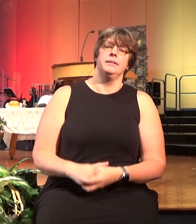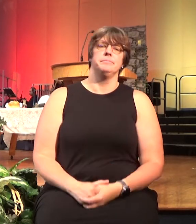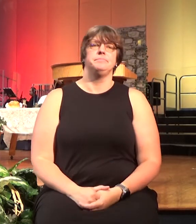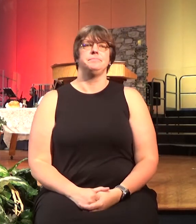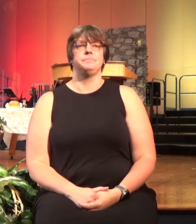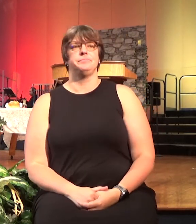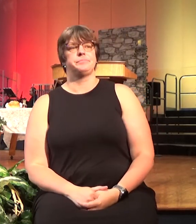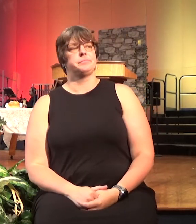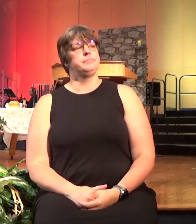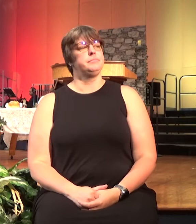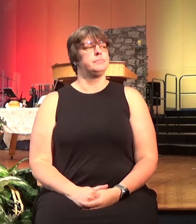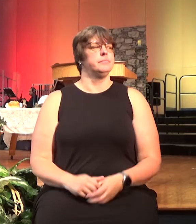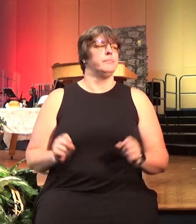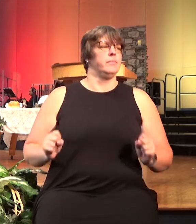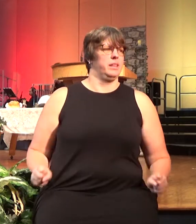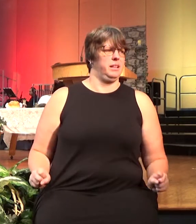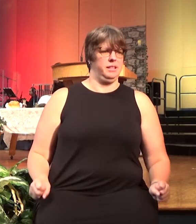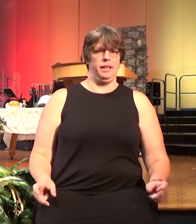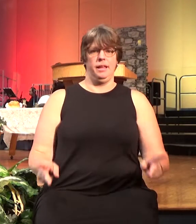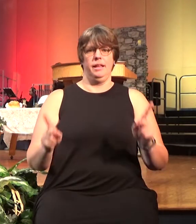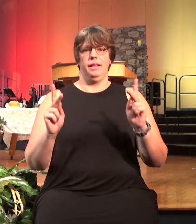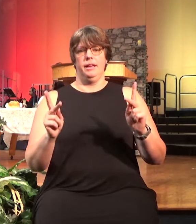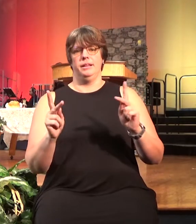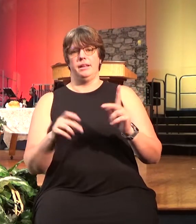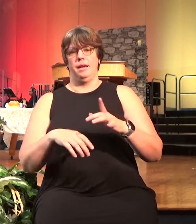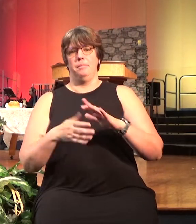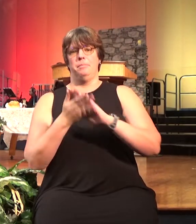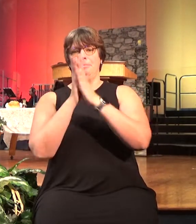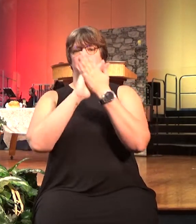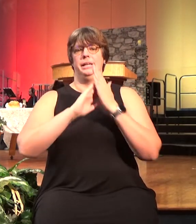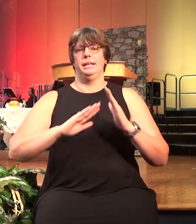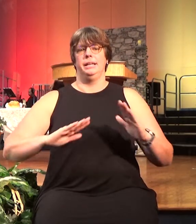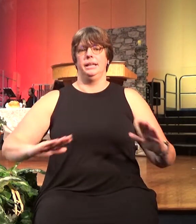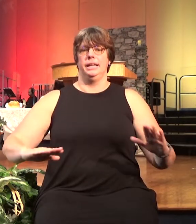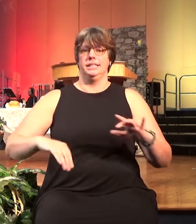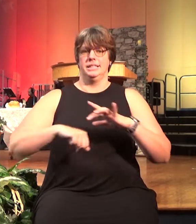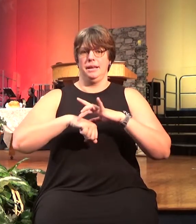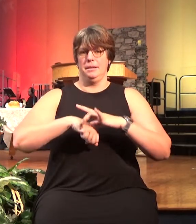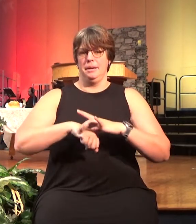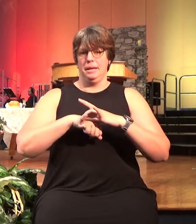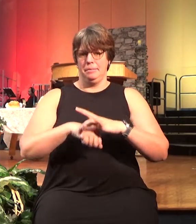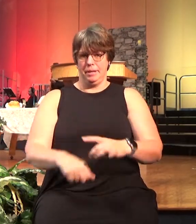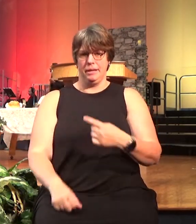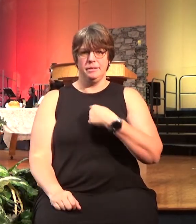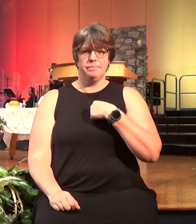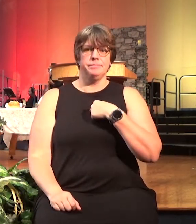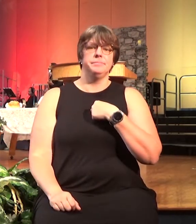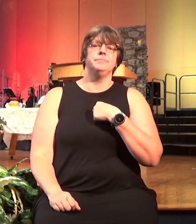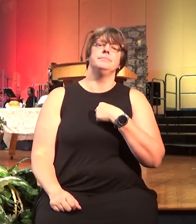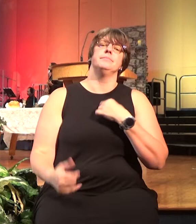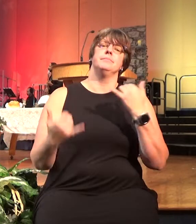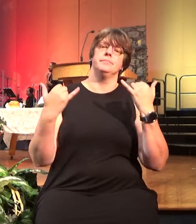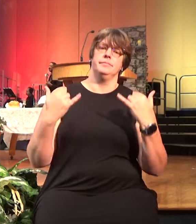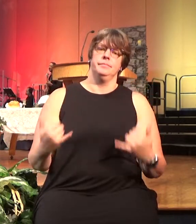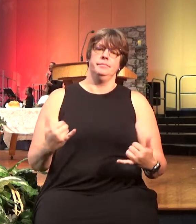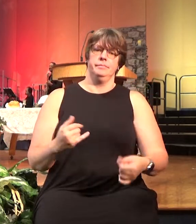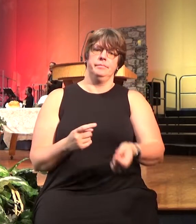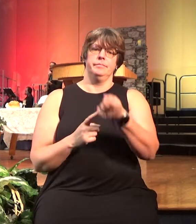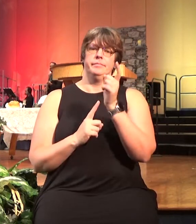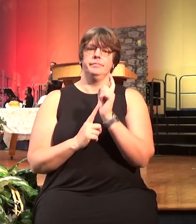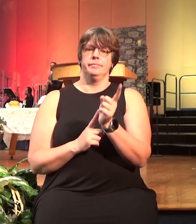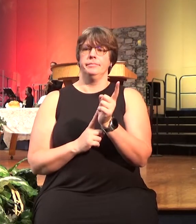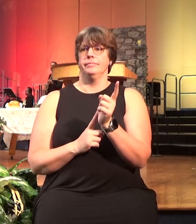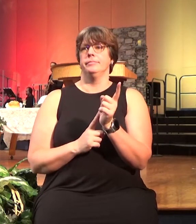this guy named Dr. Barry. He's going to be there. It's going to be awesome. You can tune in, 7 o'clock. And now Dr. Roger's going to lead us in our